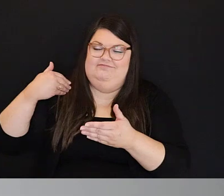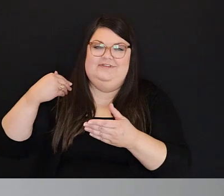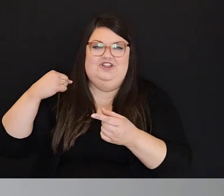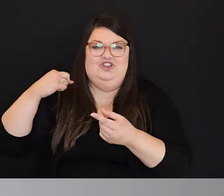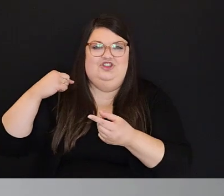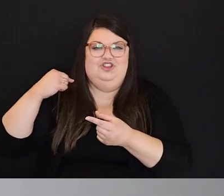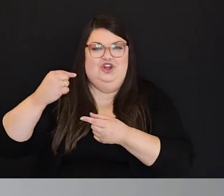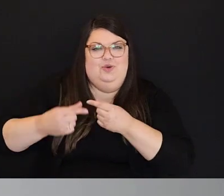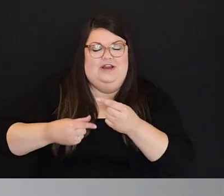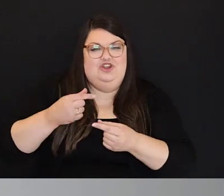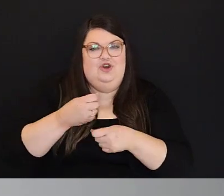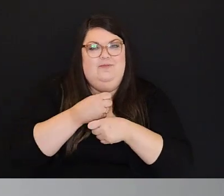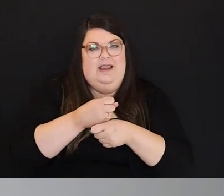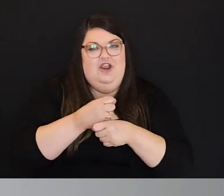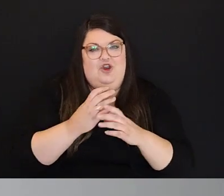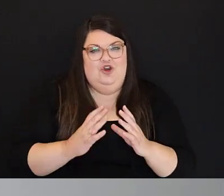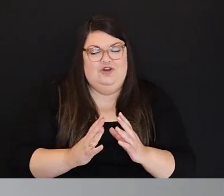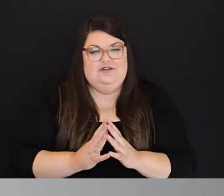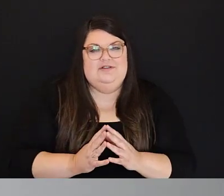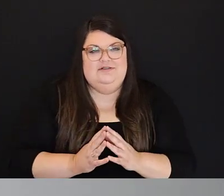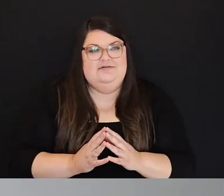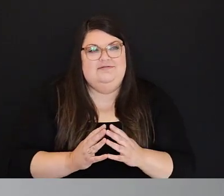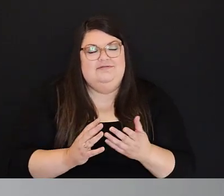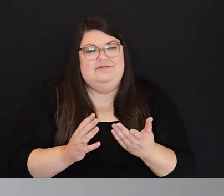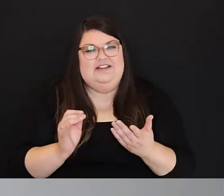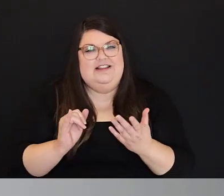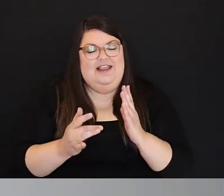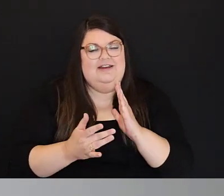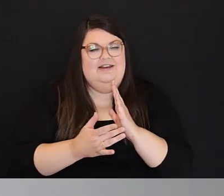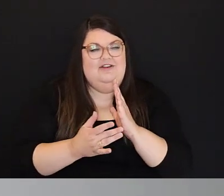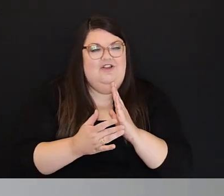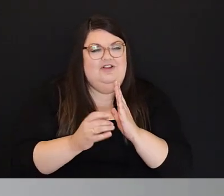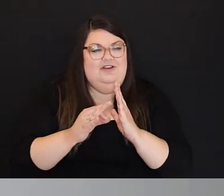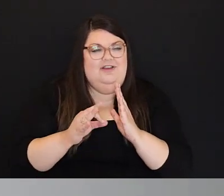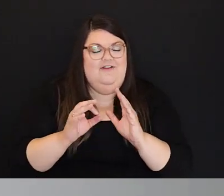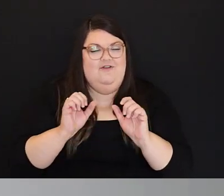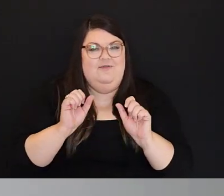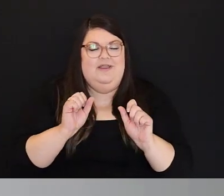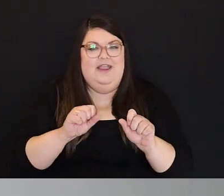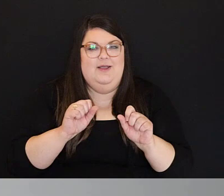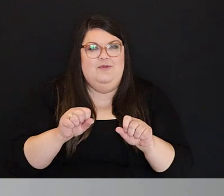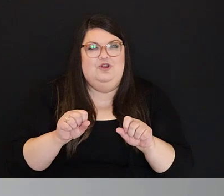generational makers. It was like this technology of being able to